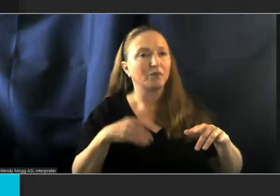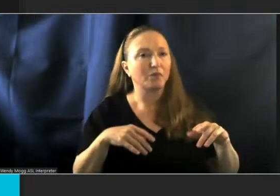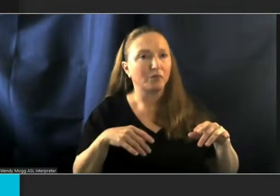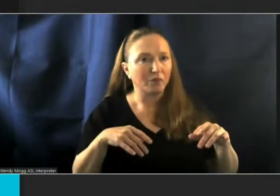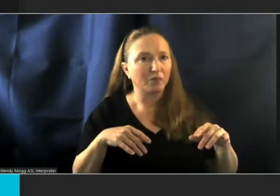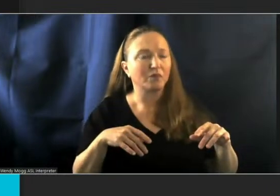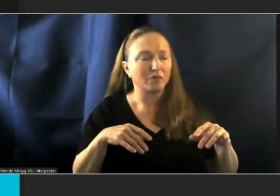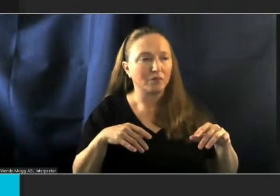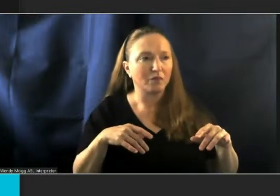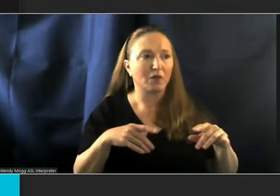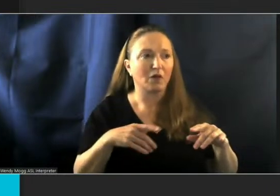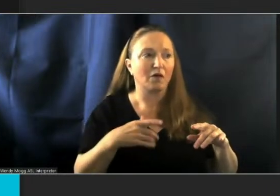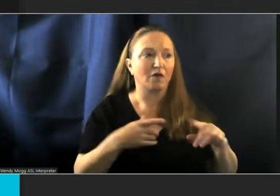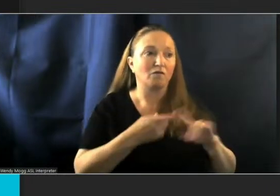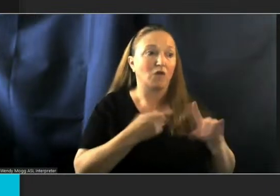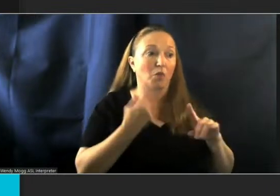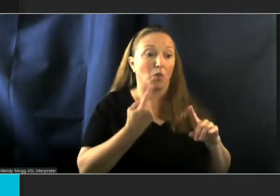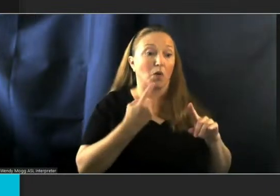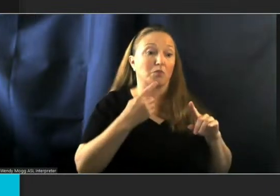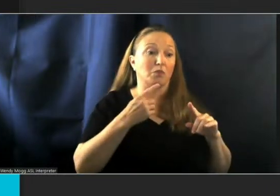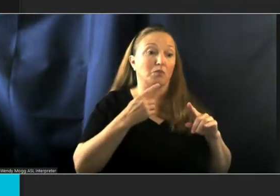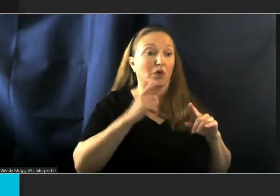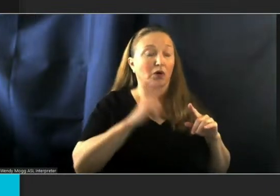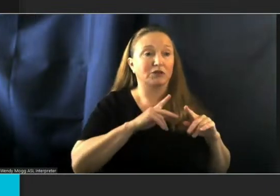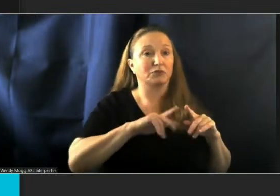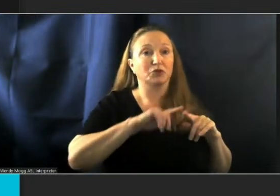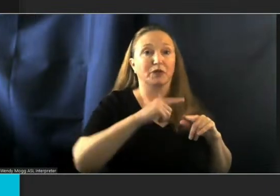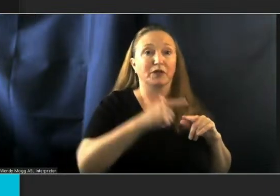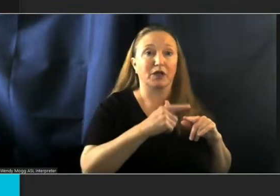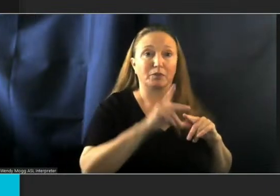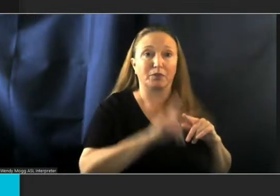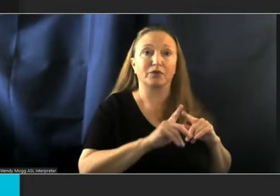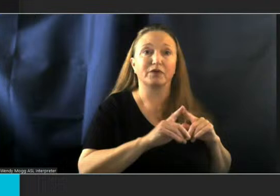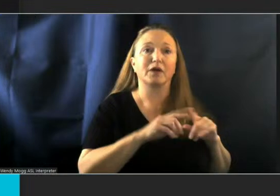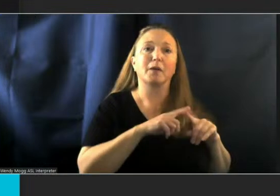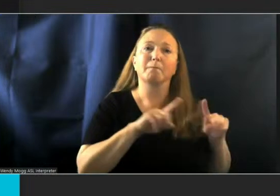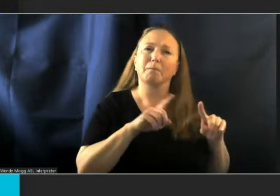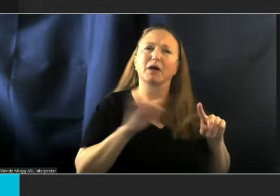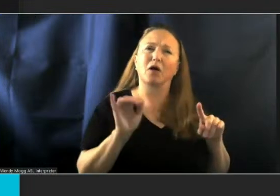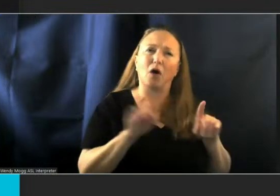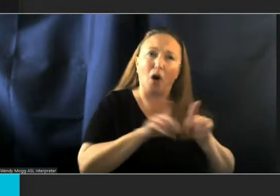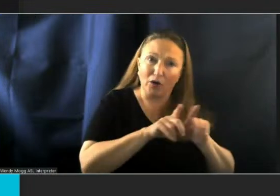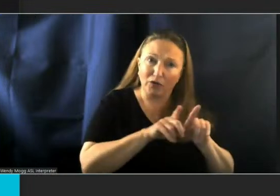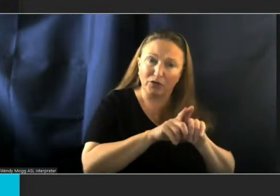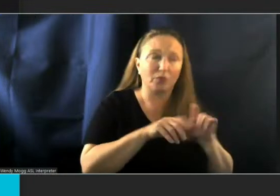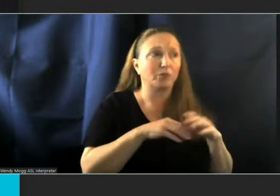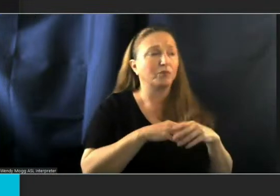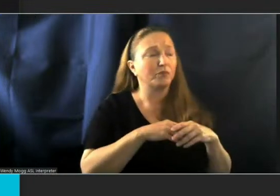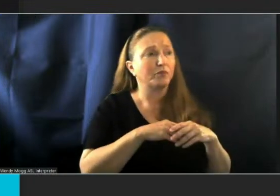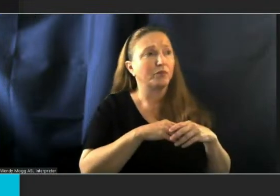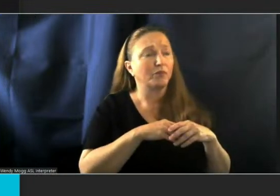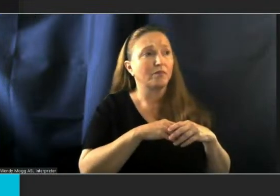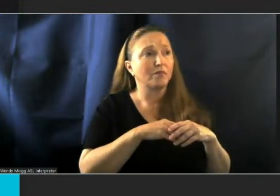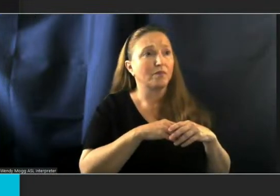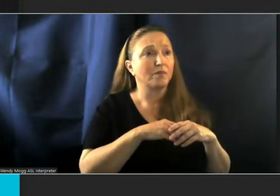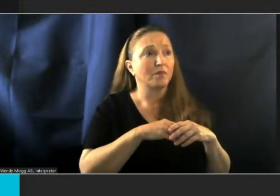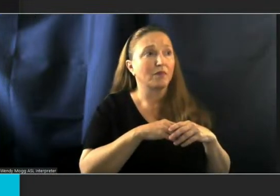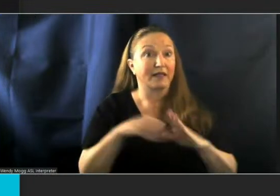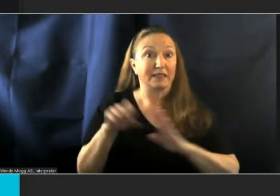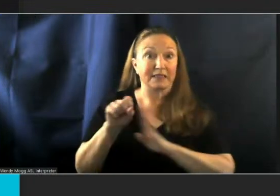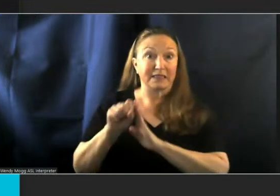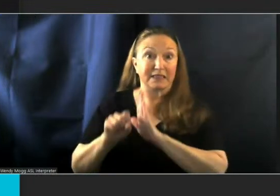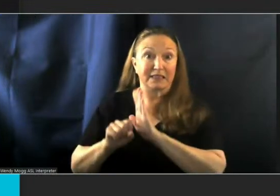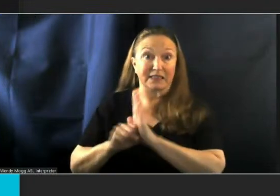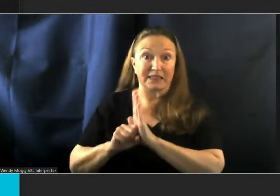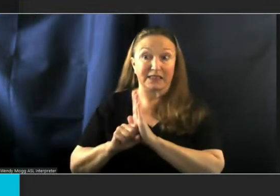to spread from one person to another. But another thing that's been emerging that the state has been reporting is that the incubation time